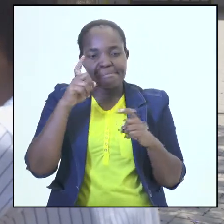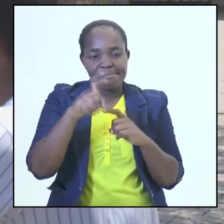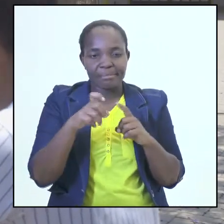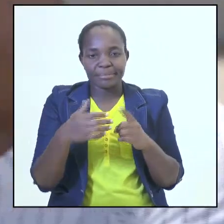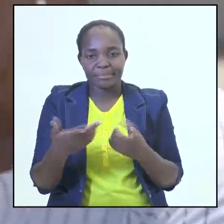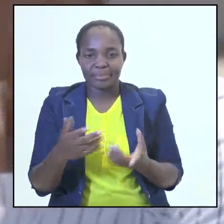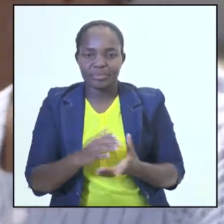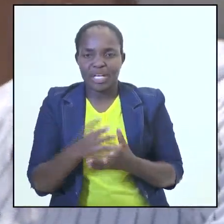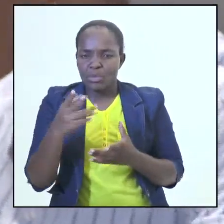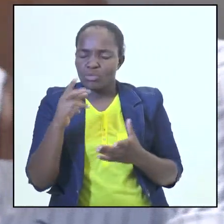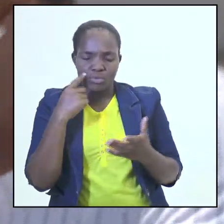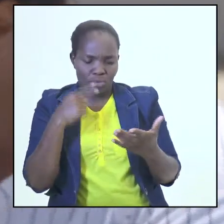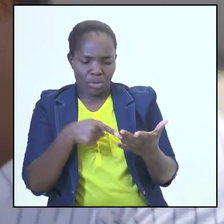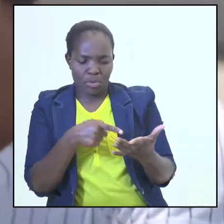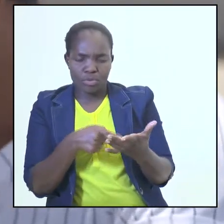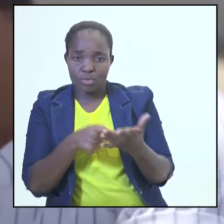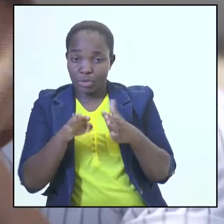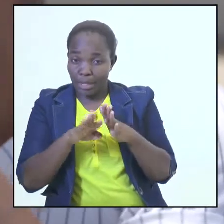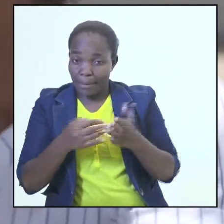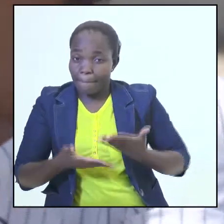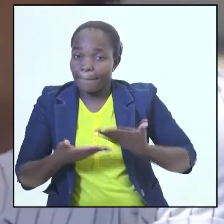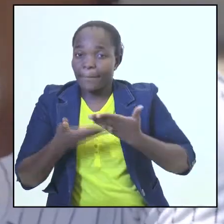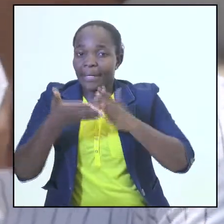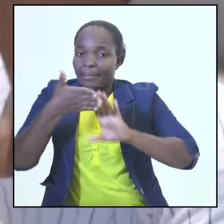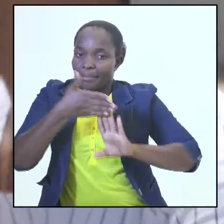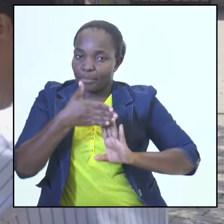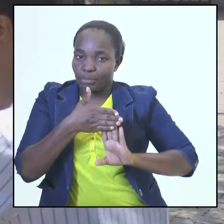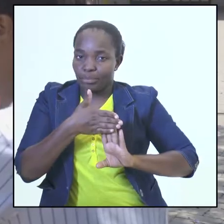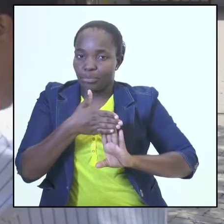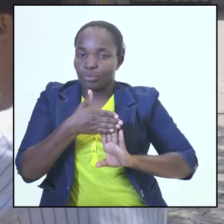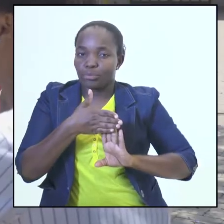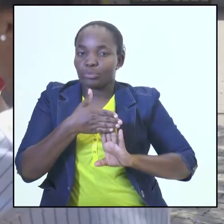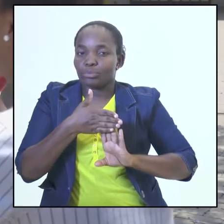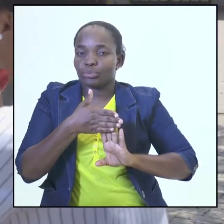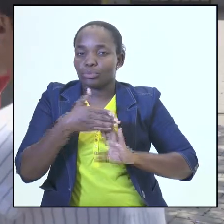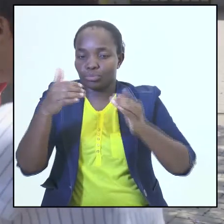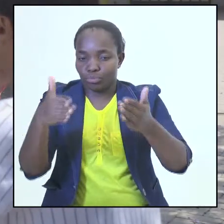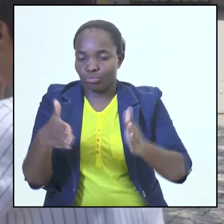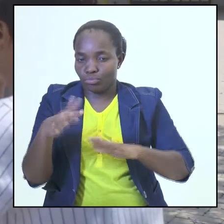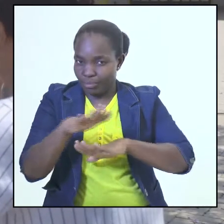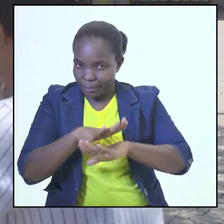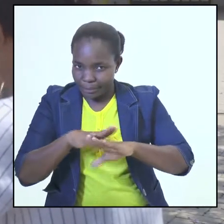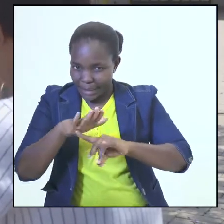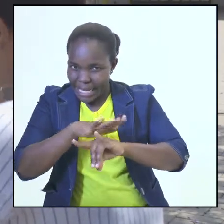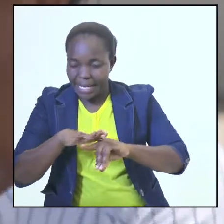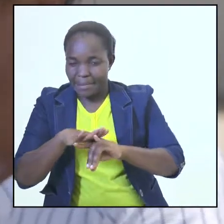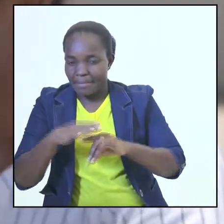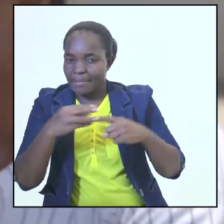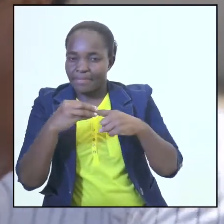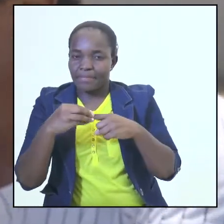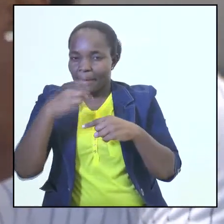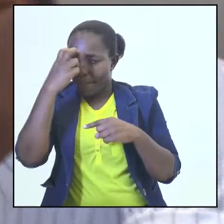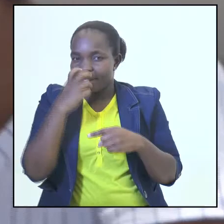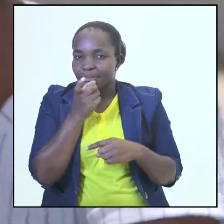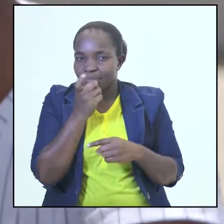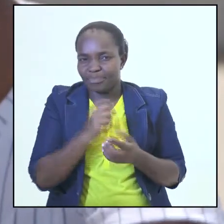look. It says he's here to help protect wildlife, especially that of the black rhino, which is on the verge of extinction. Wait,